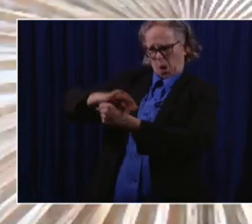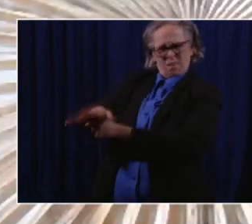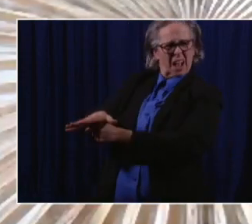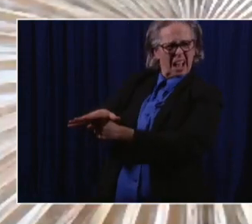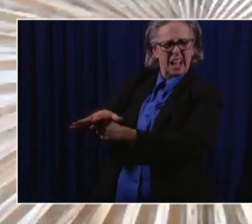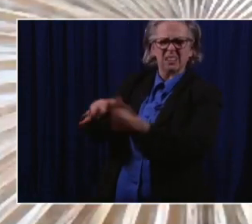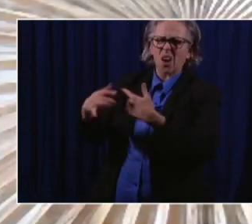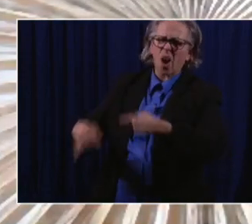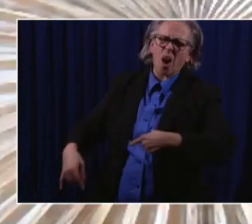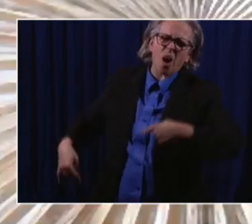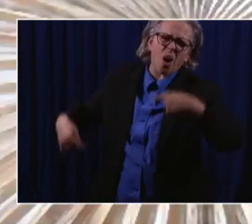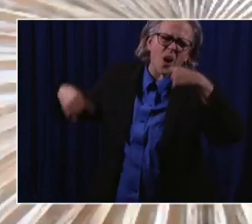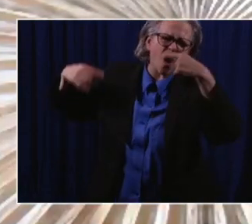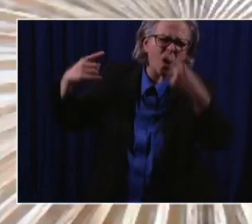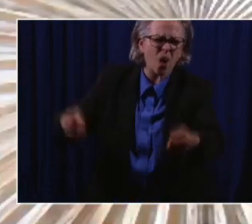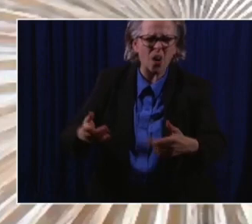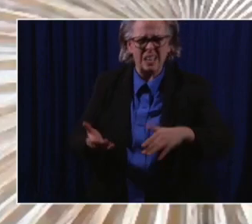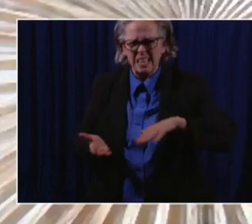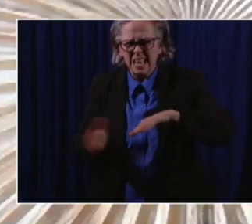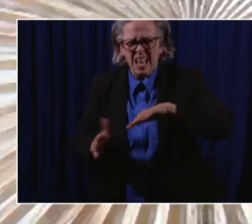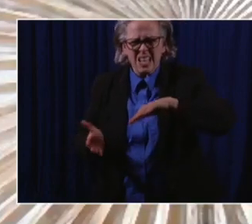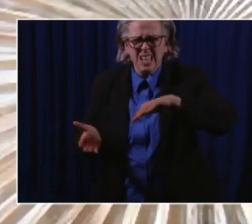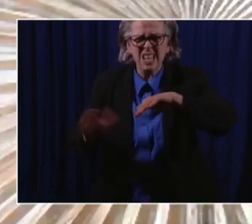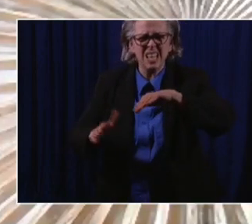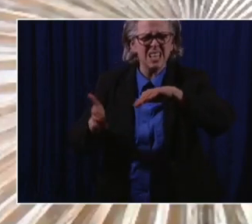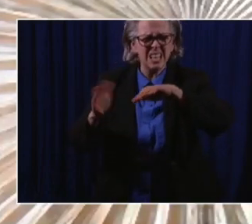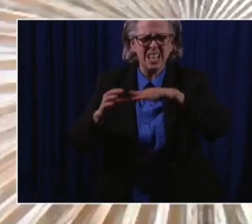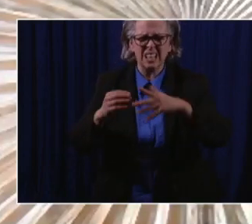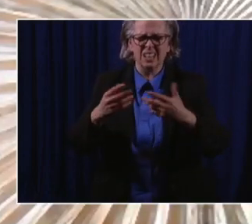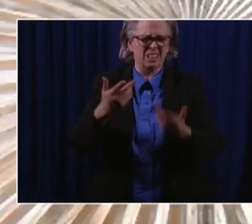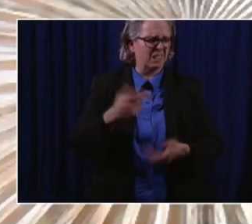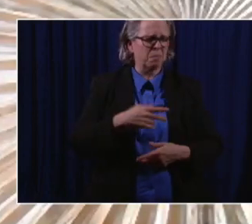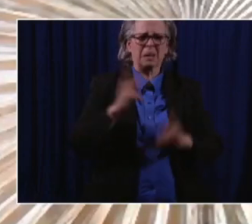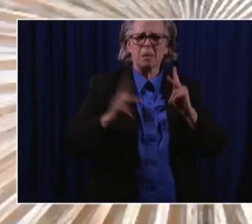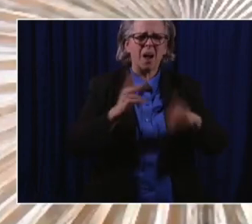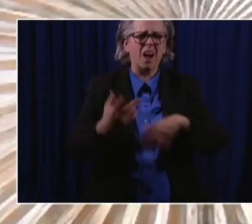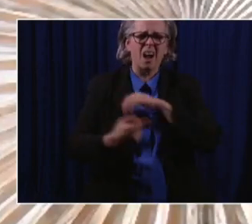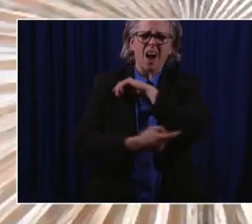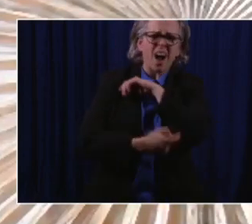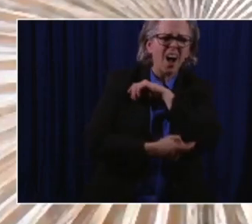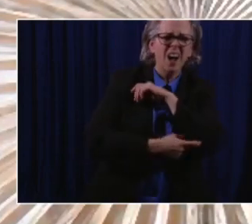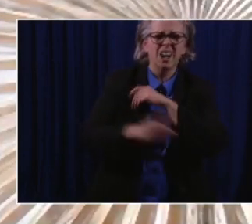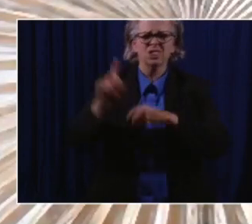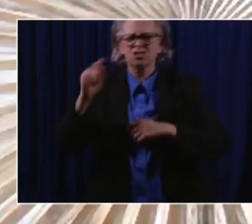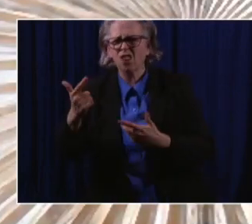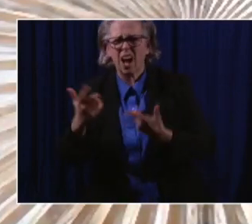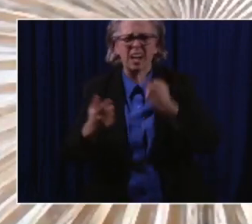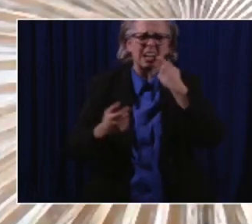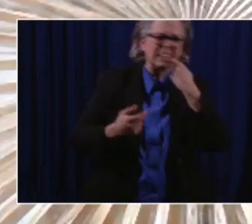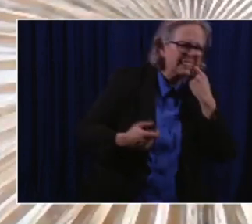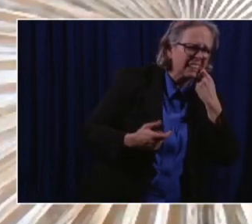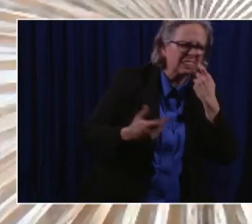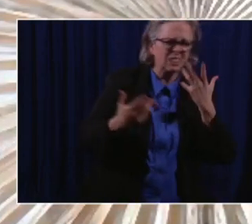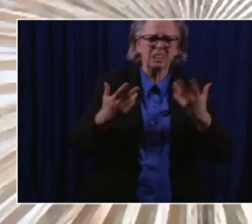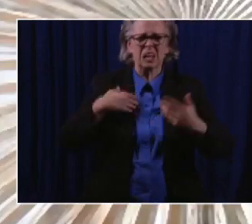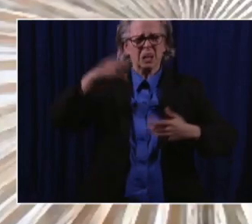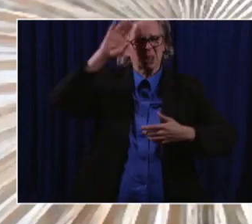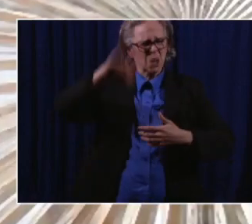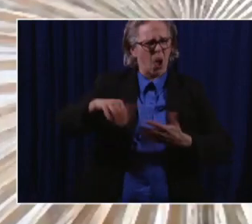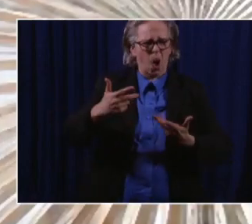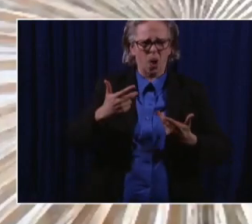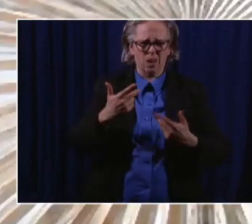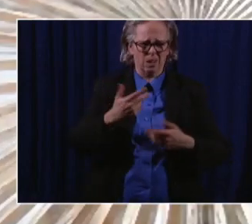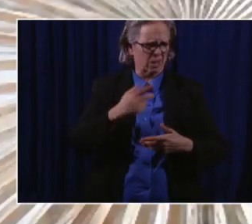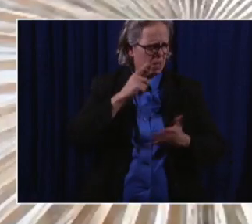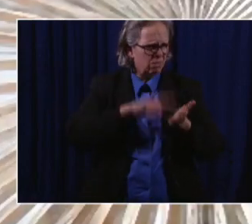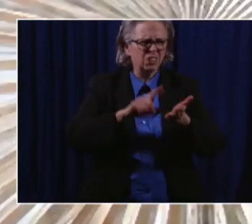us. And what research has really told us is that at times of natural disaster or traumatic events,